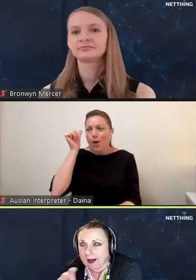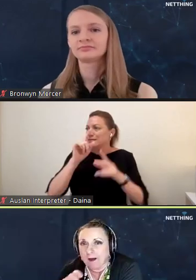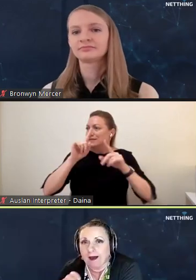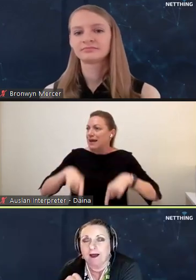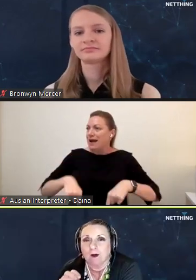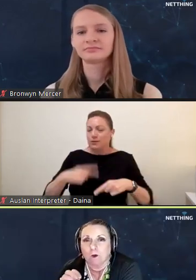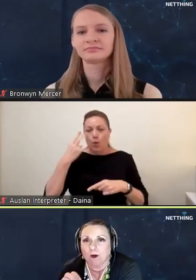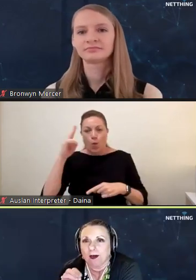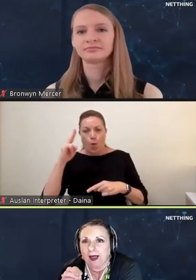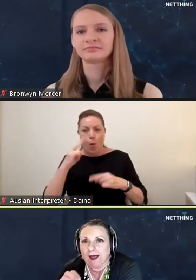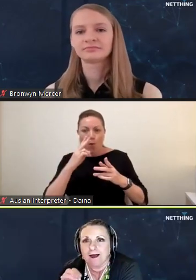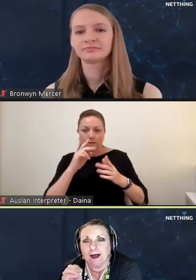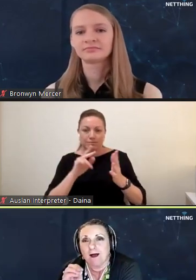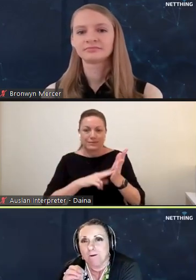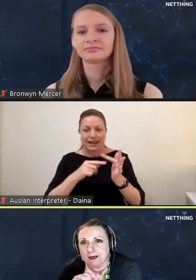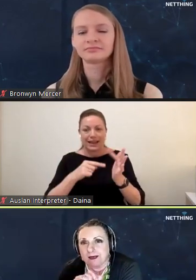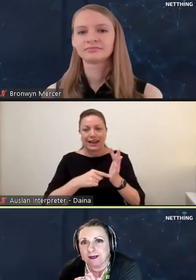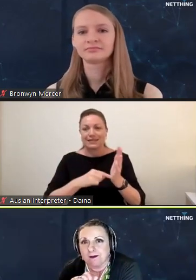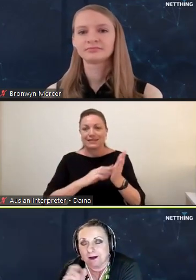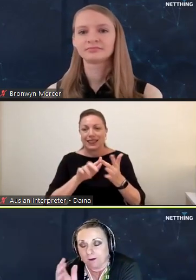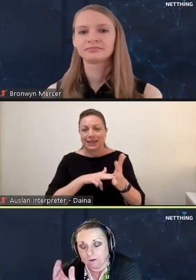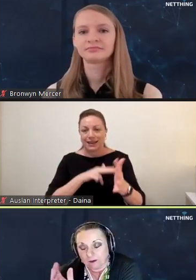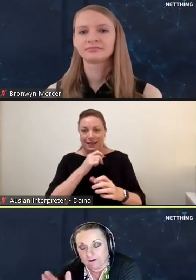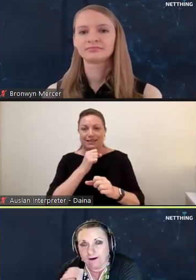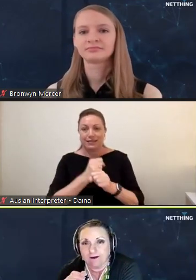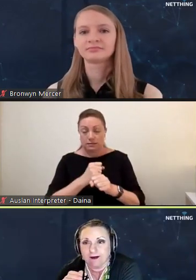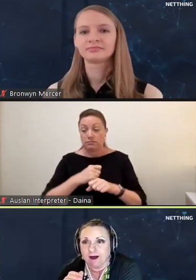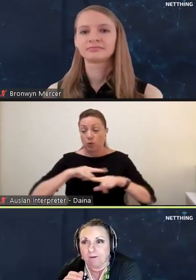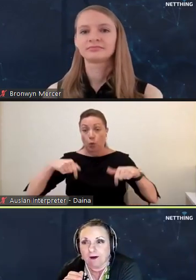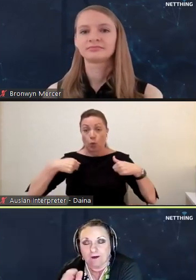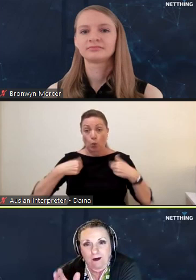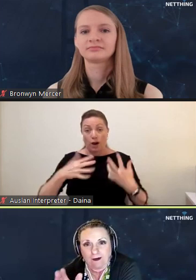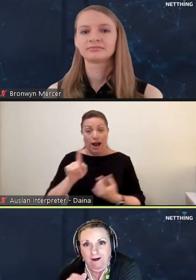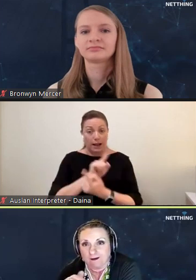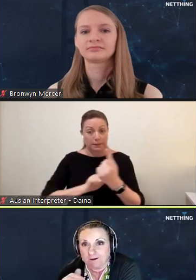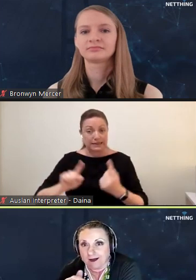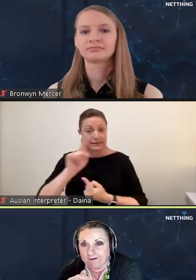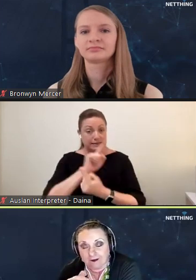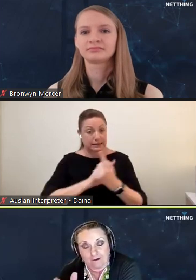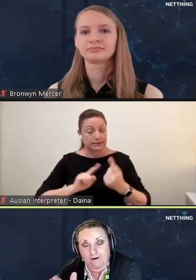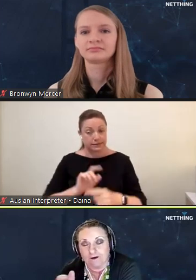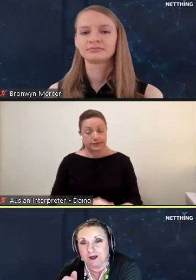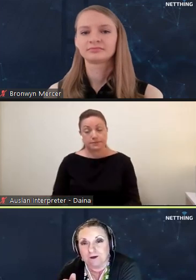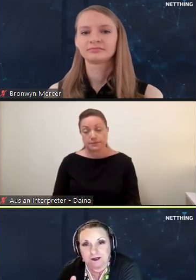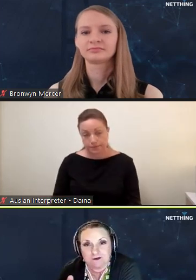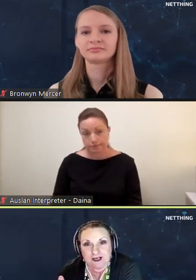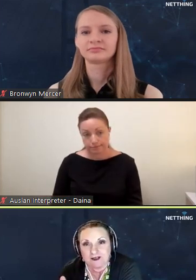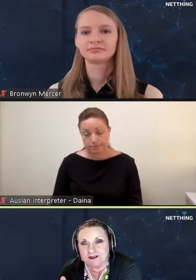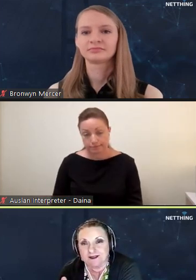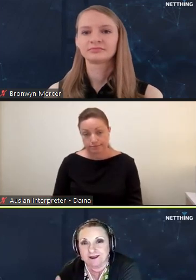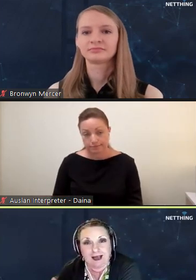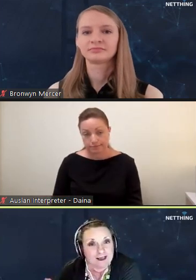NetThing, way back we had a meeting provided by the great and very, very